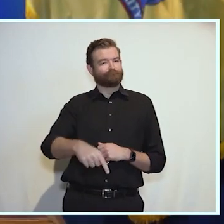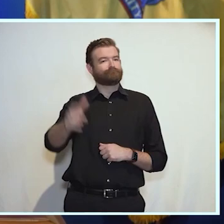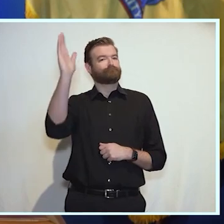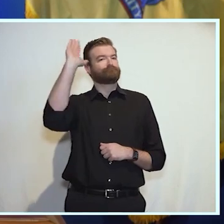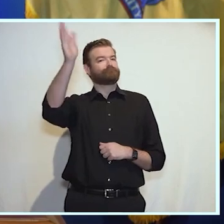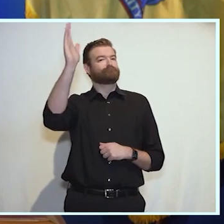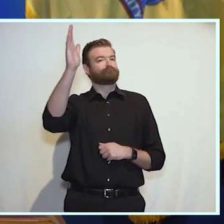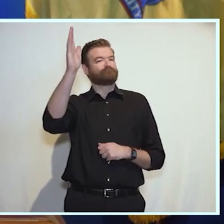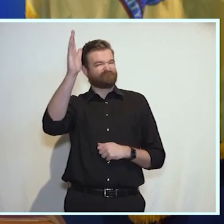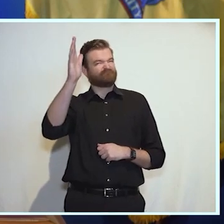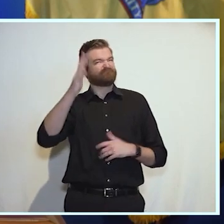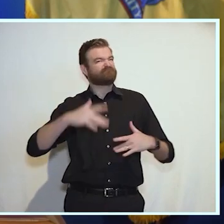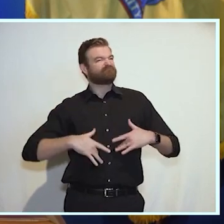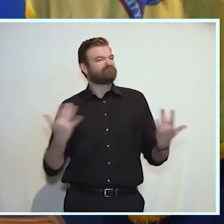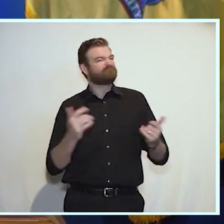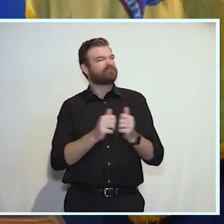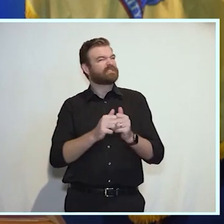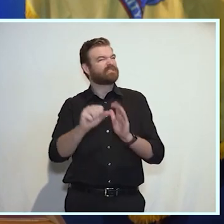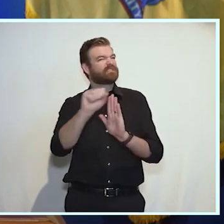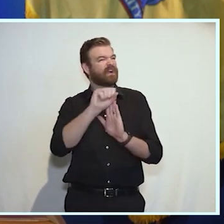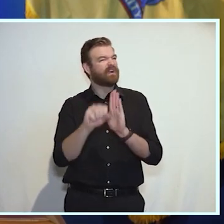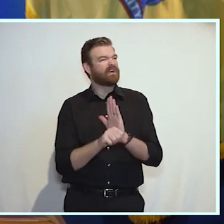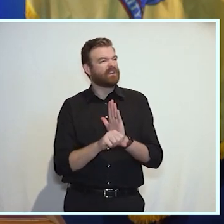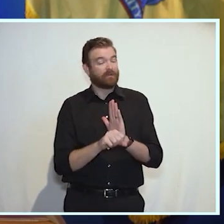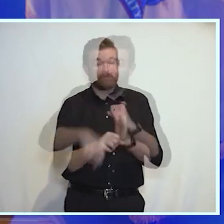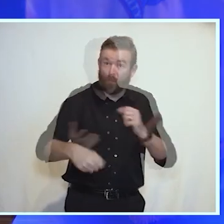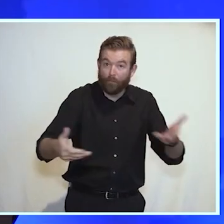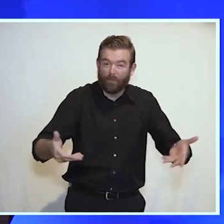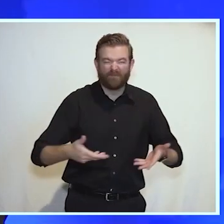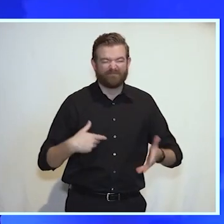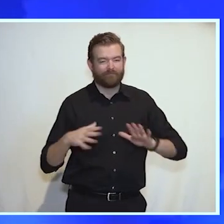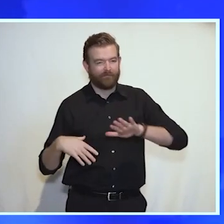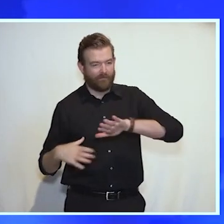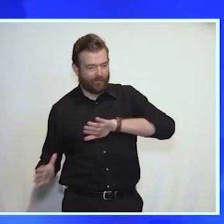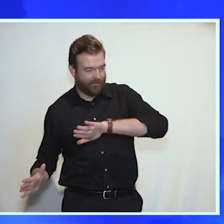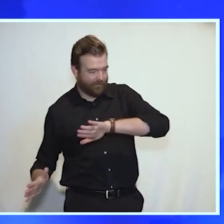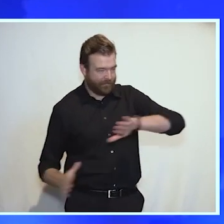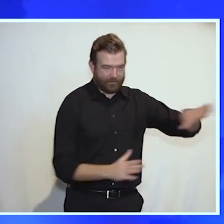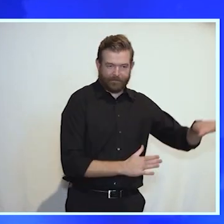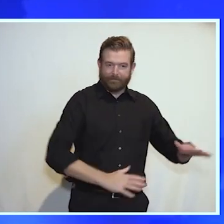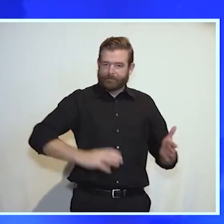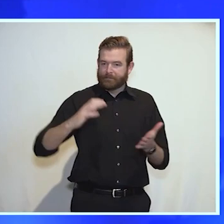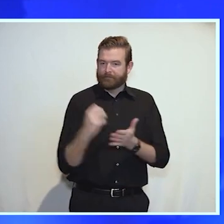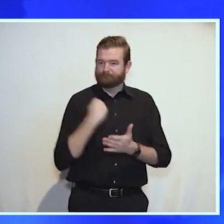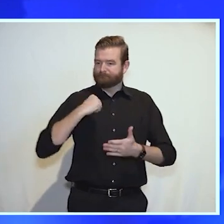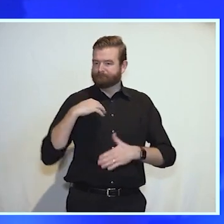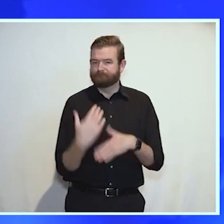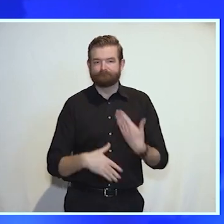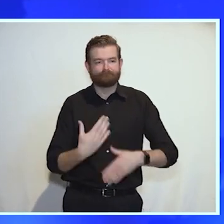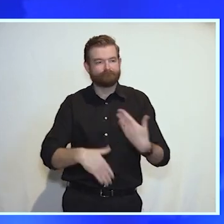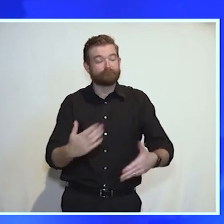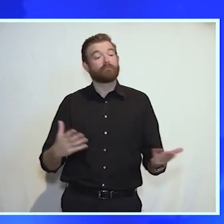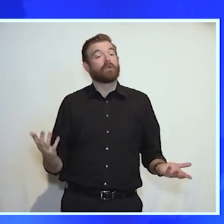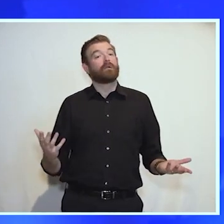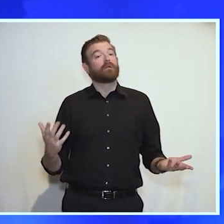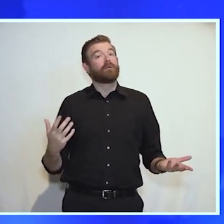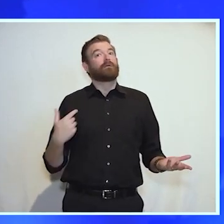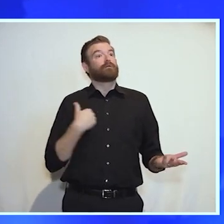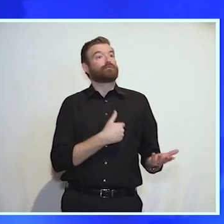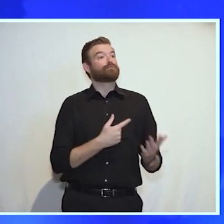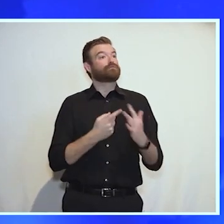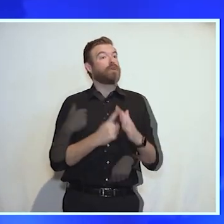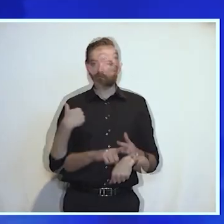this term. I was excited to hear components about the work we did on access to vaccinations, access